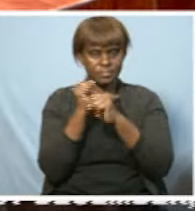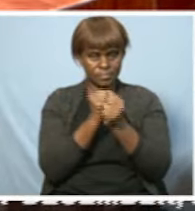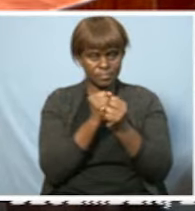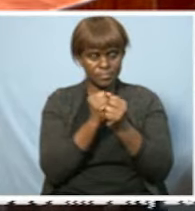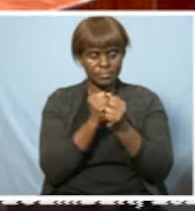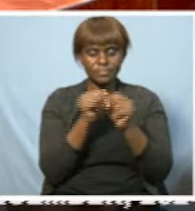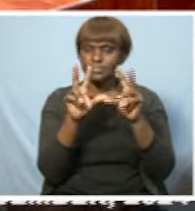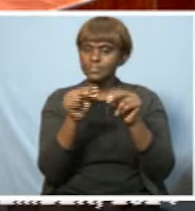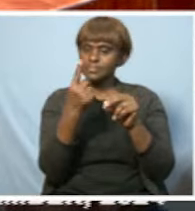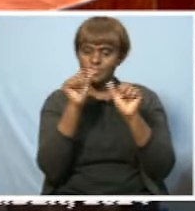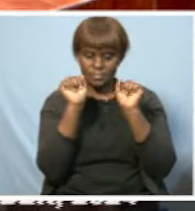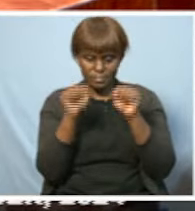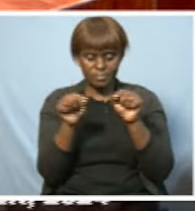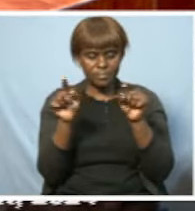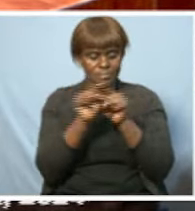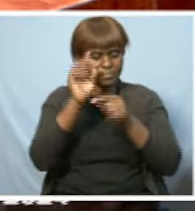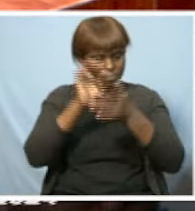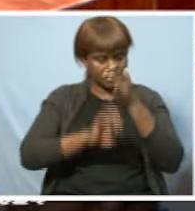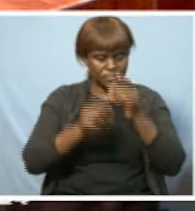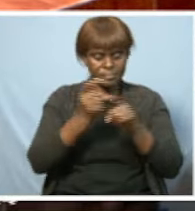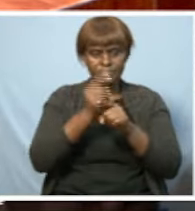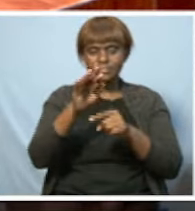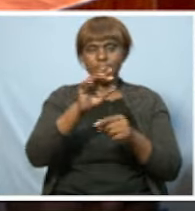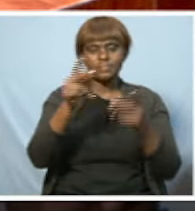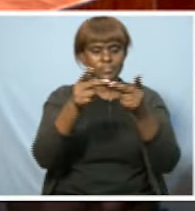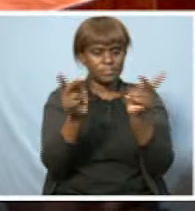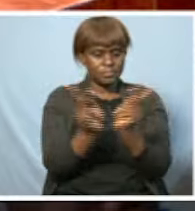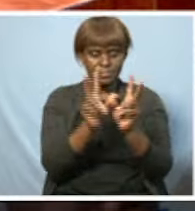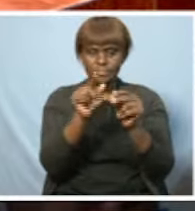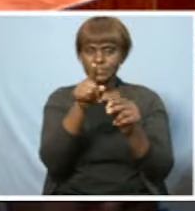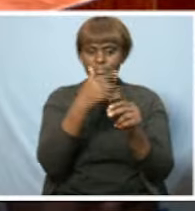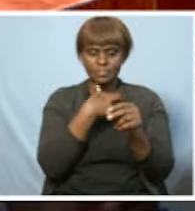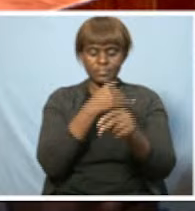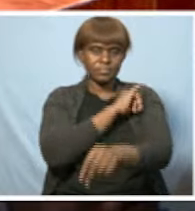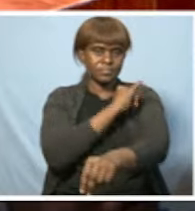No one can remove you from your post. You have immunity.